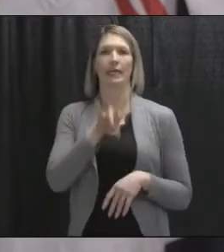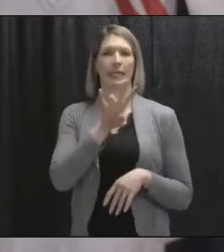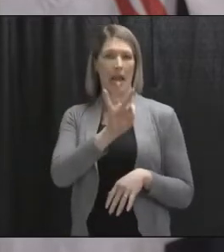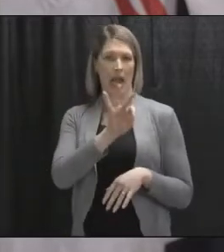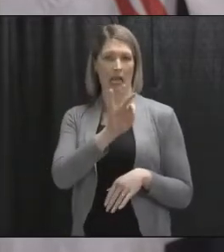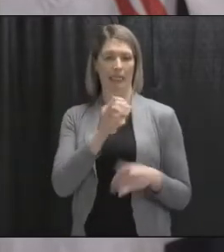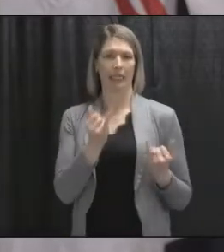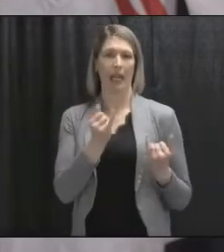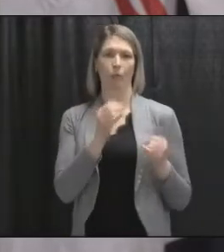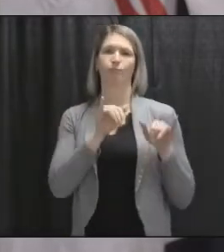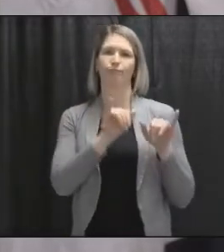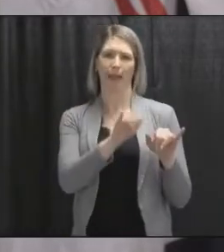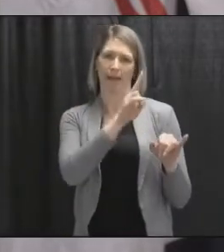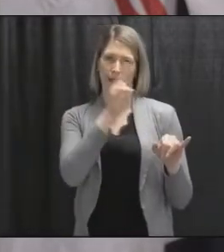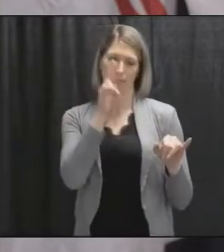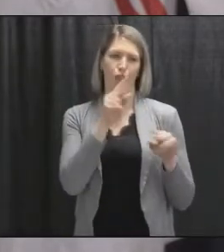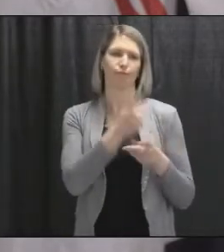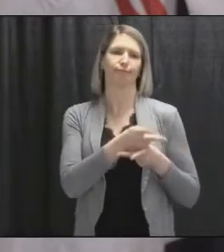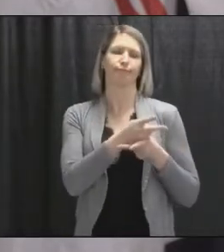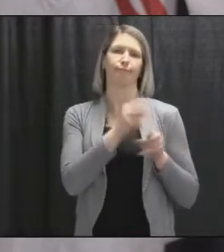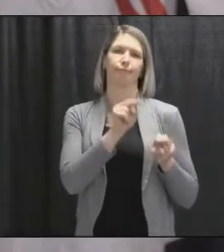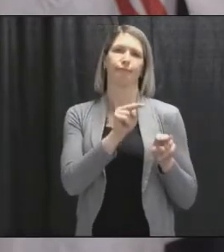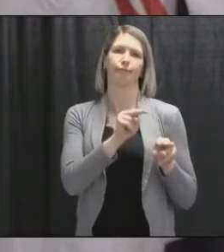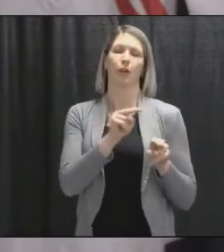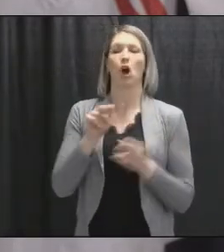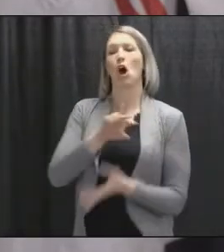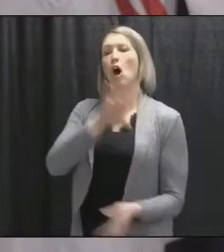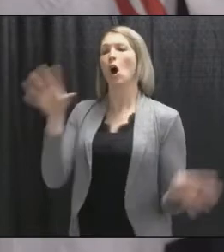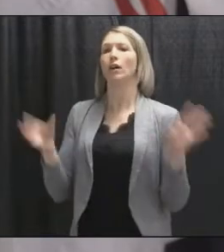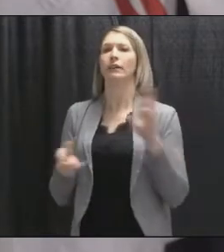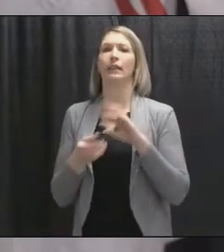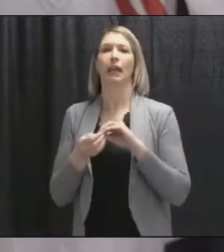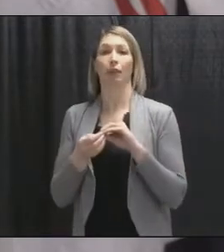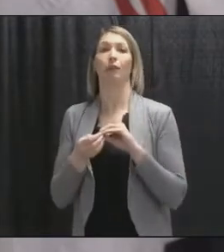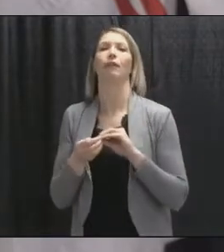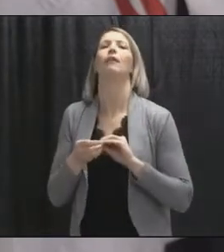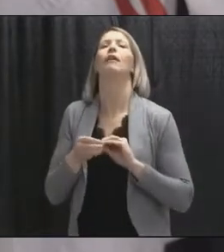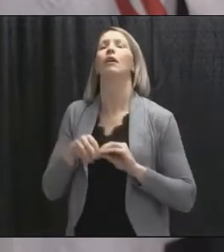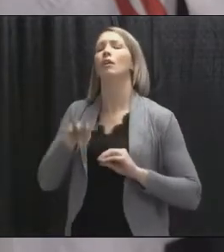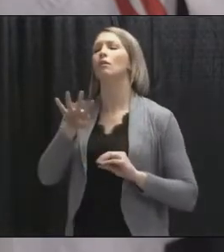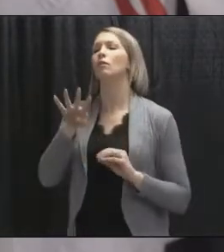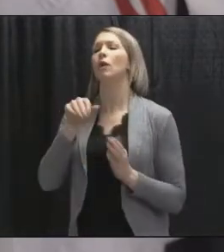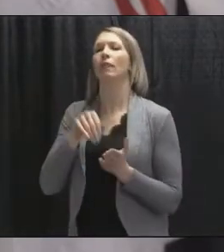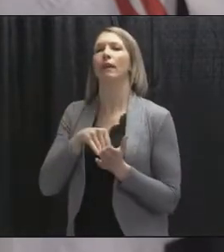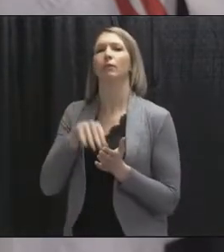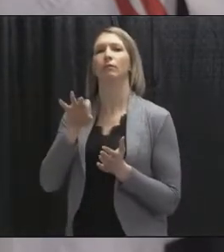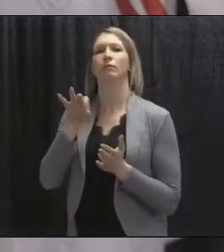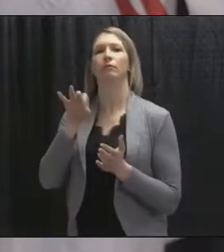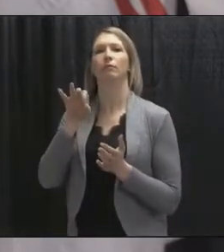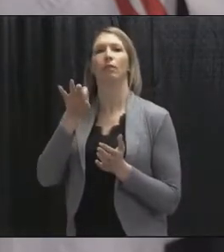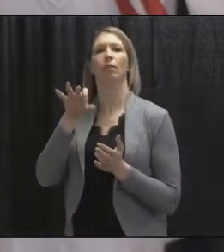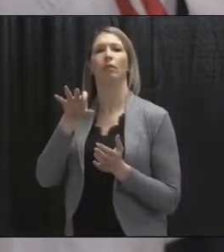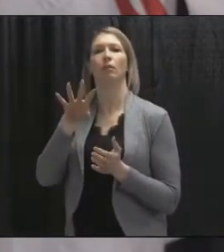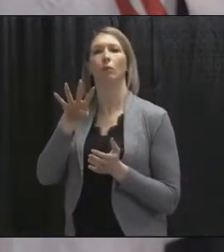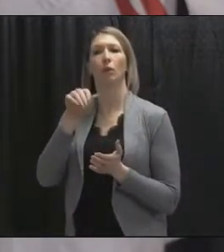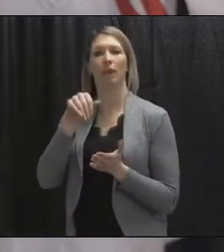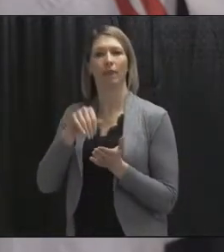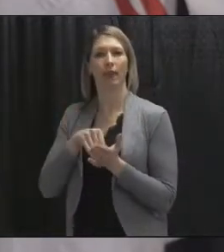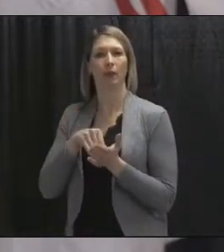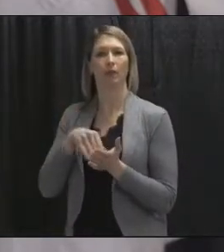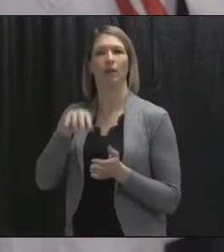133 people have now recovered, and in total, we have tested 4,907 people. We are still in the very